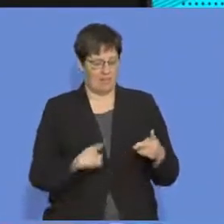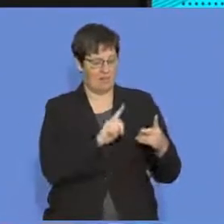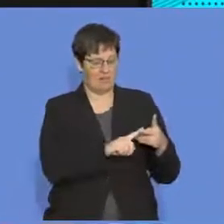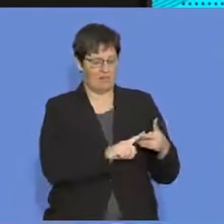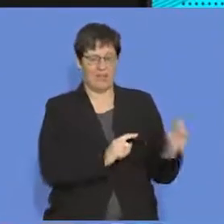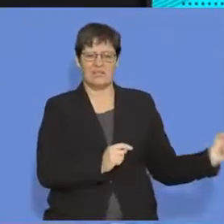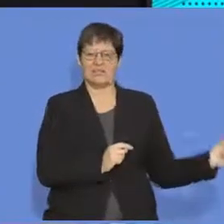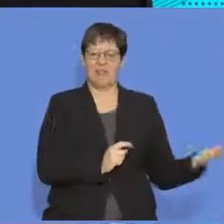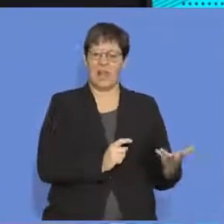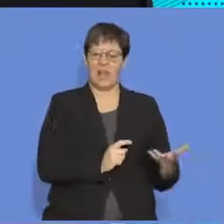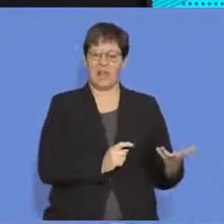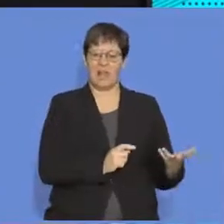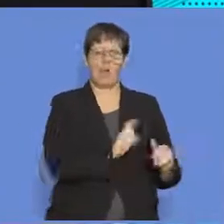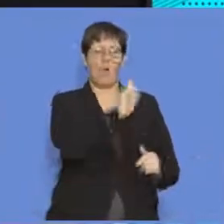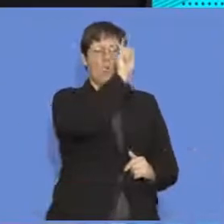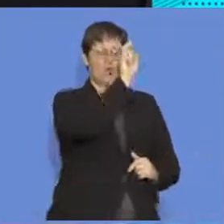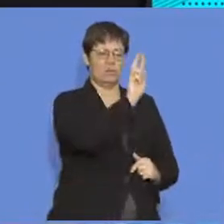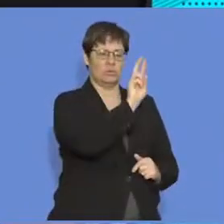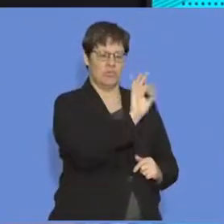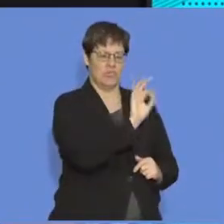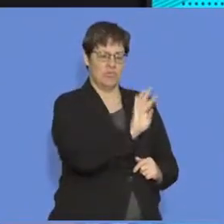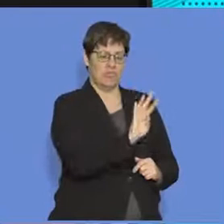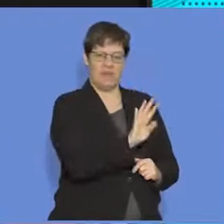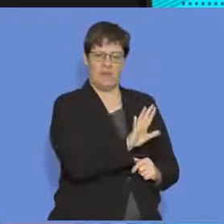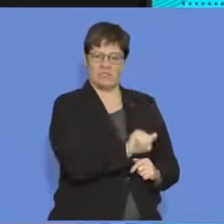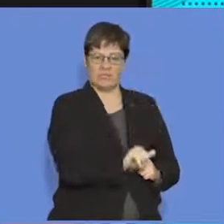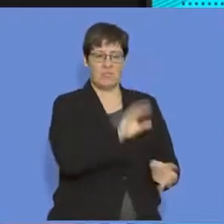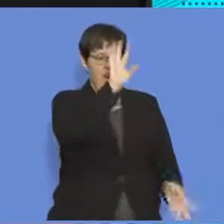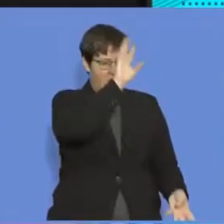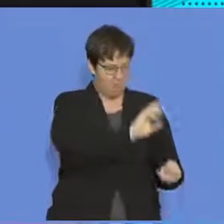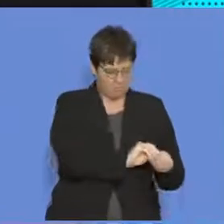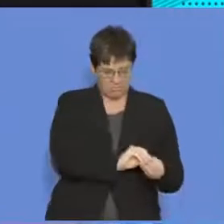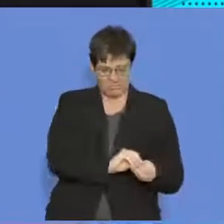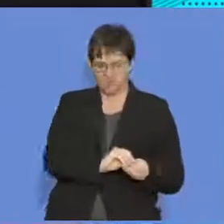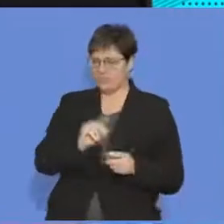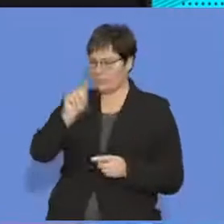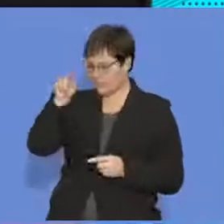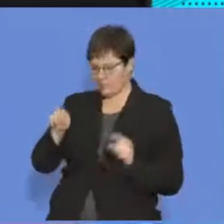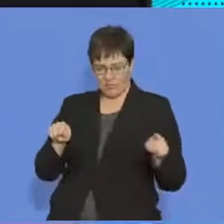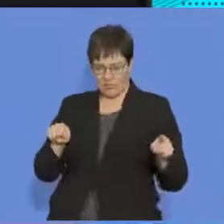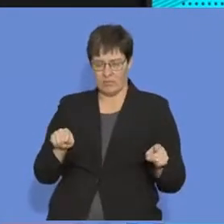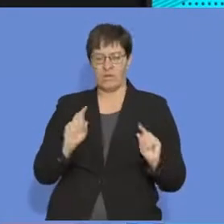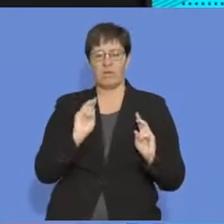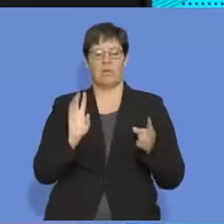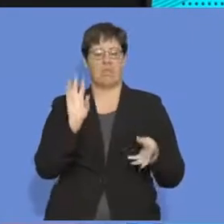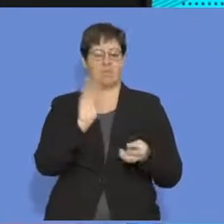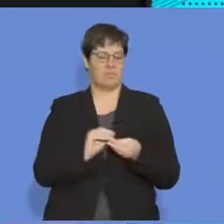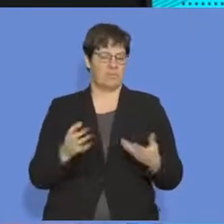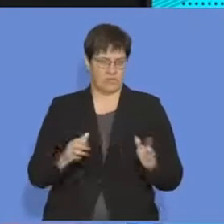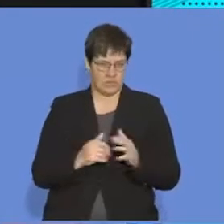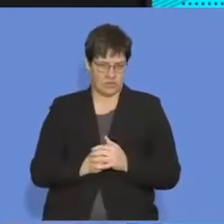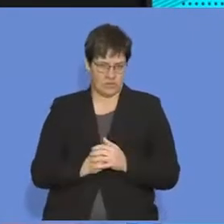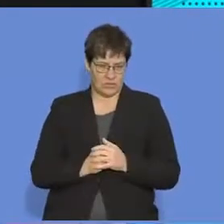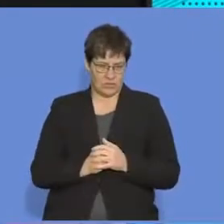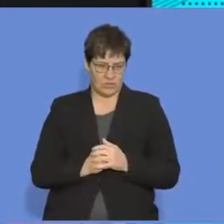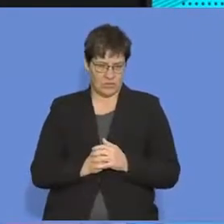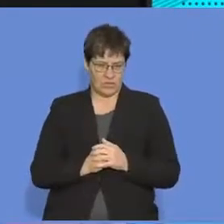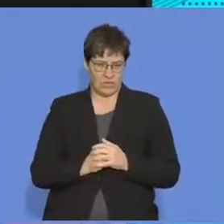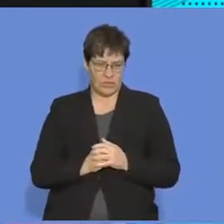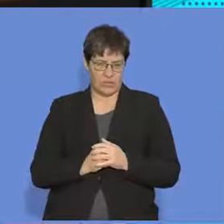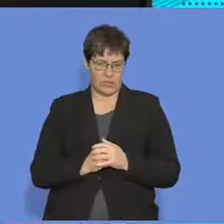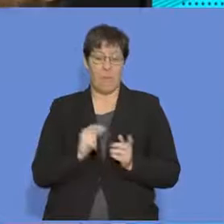just list and see that actually there's 12 possible outcomes. But that can be difficult, especially if